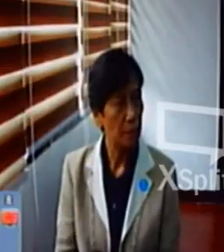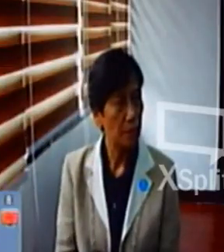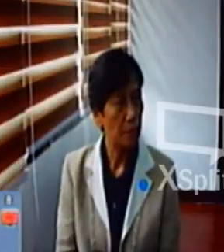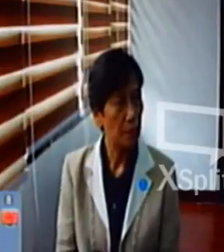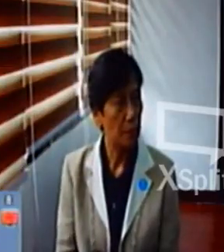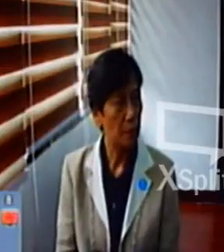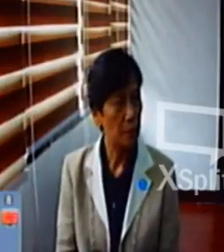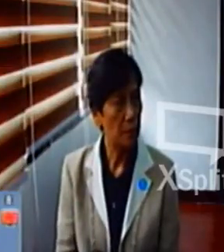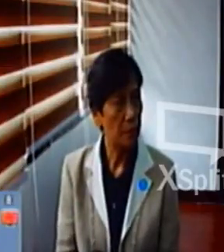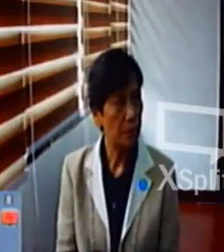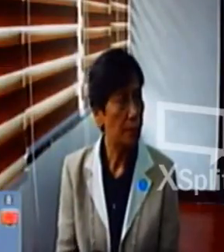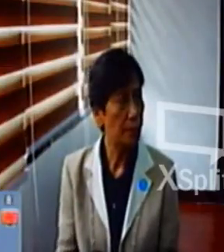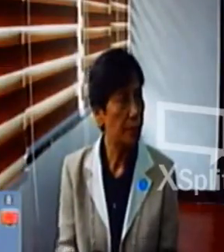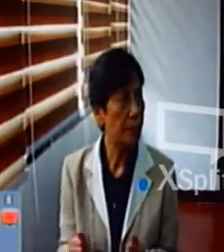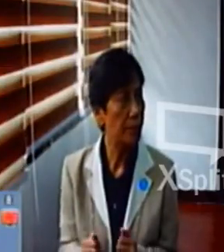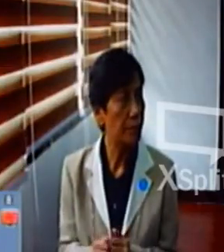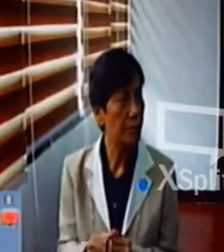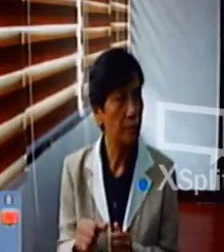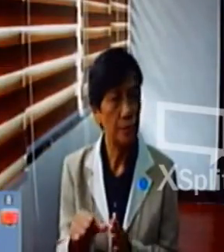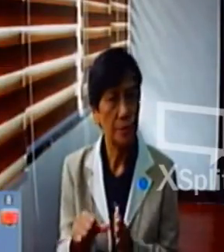through Attorney Martin, Your Honors.